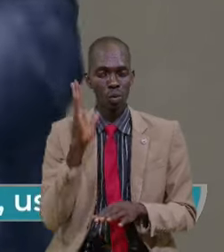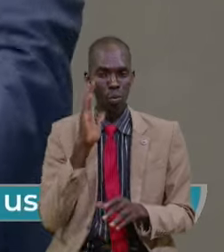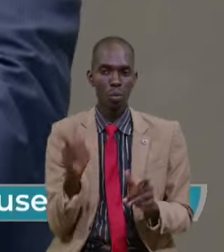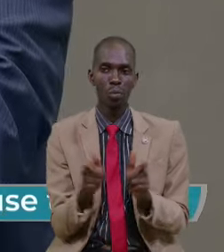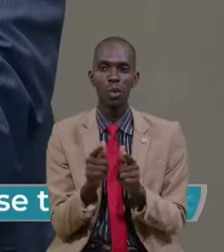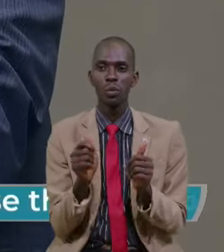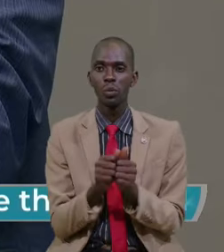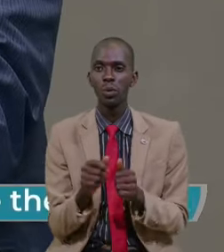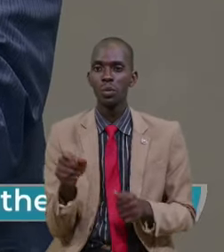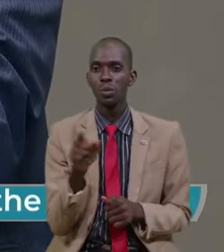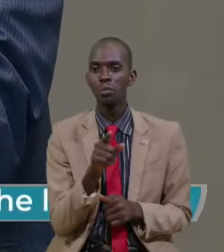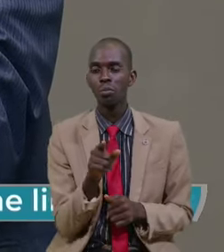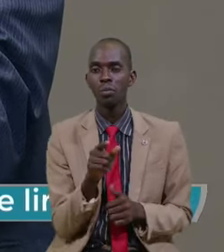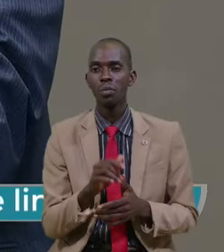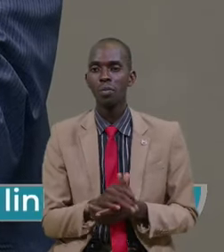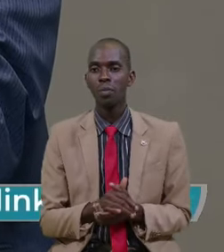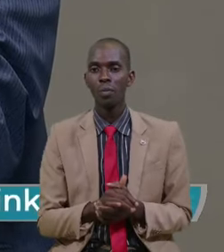at the far back.